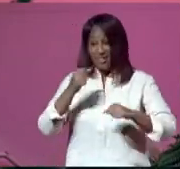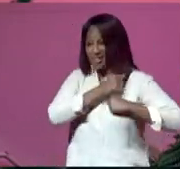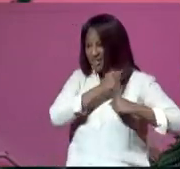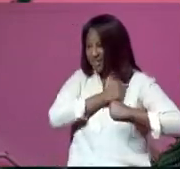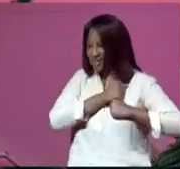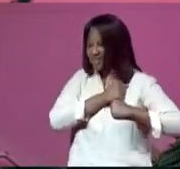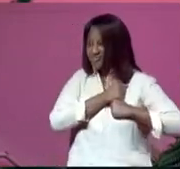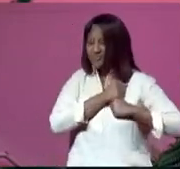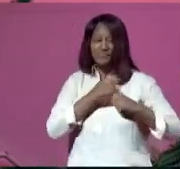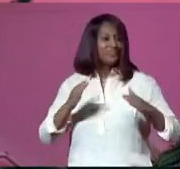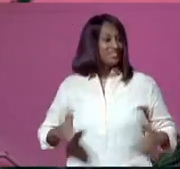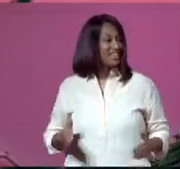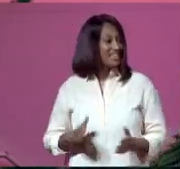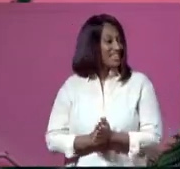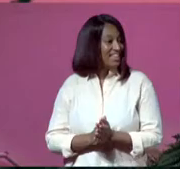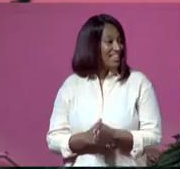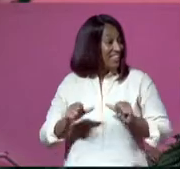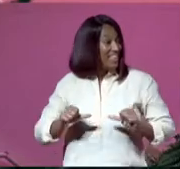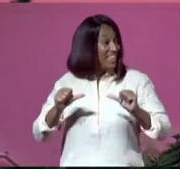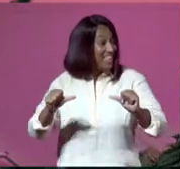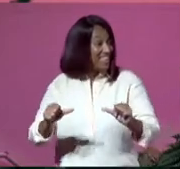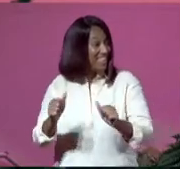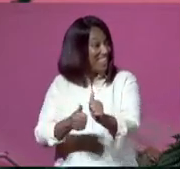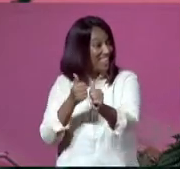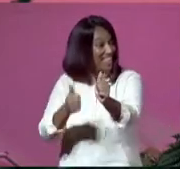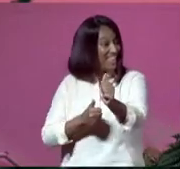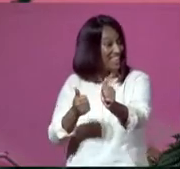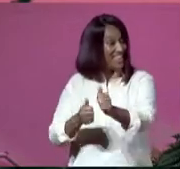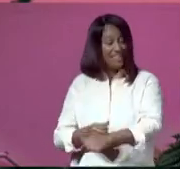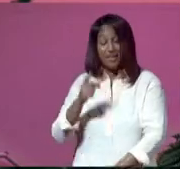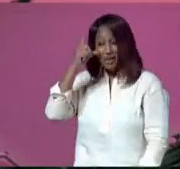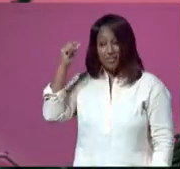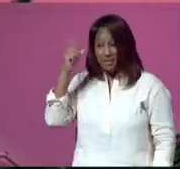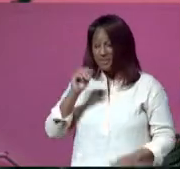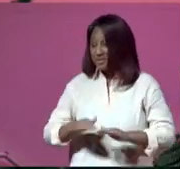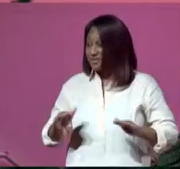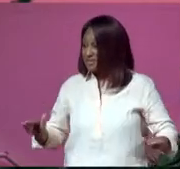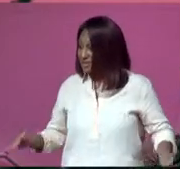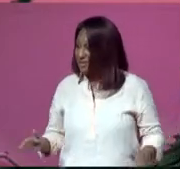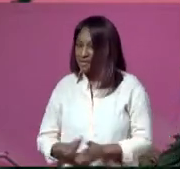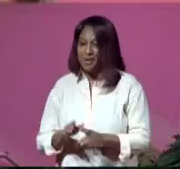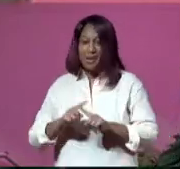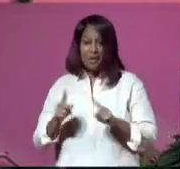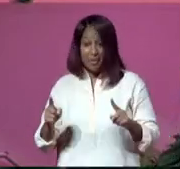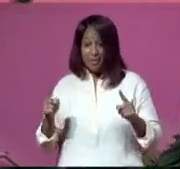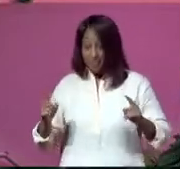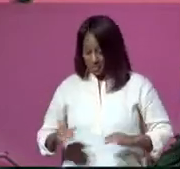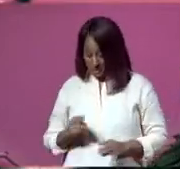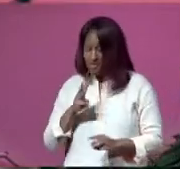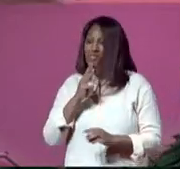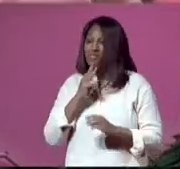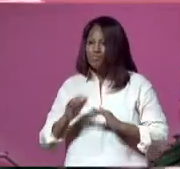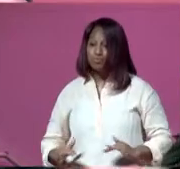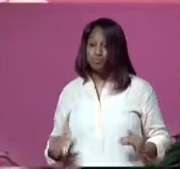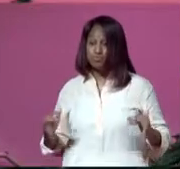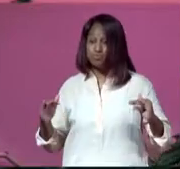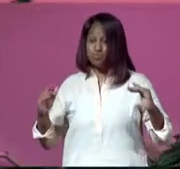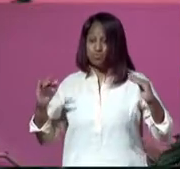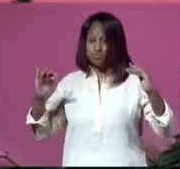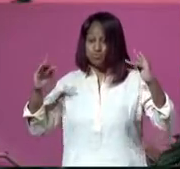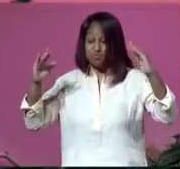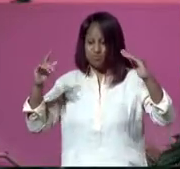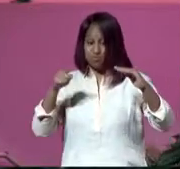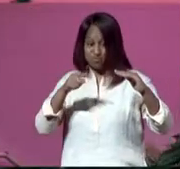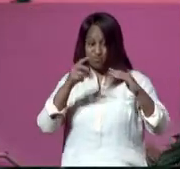and the children through the Red Sea and ended up drowning in what the children walked through. Nebuchadnezzar